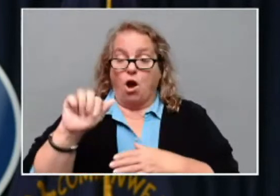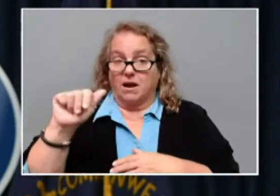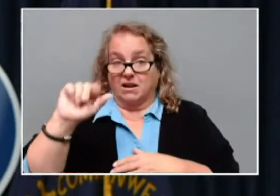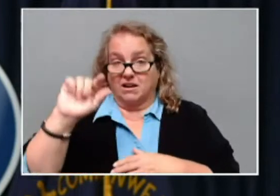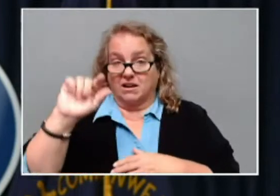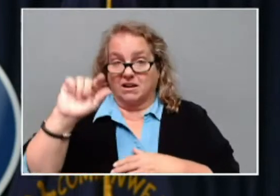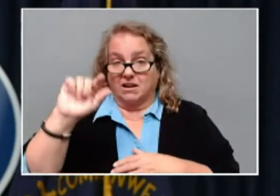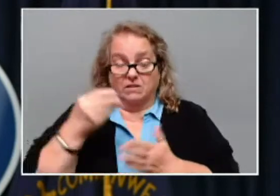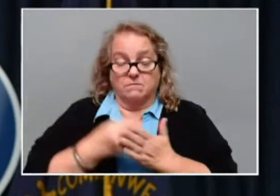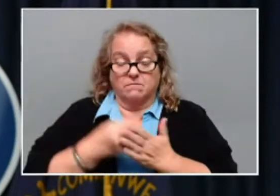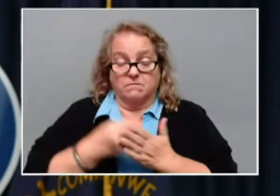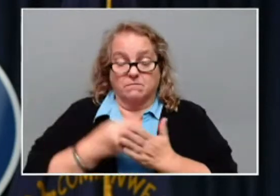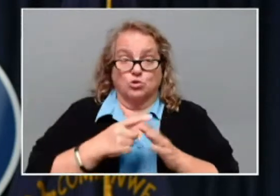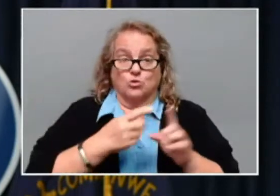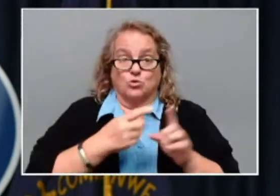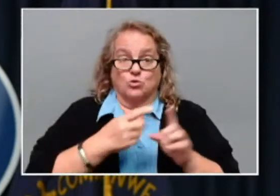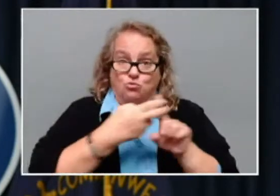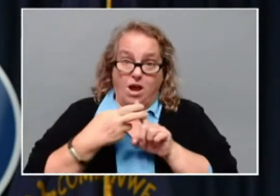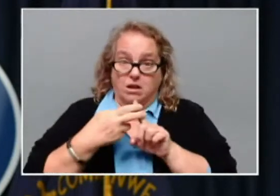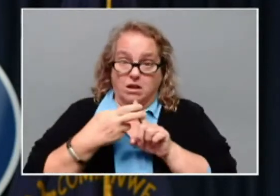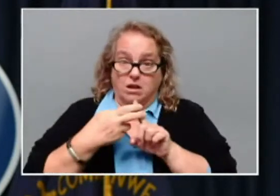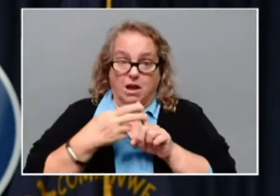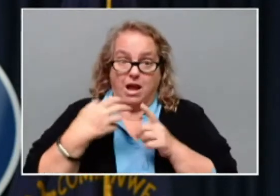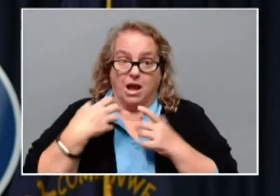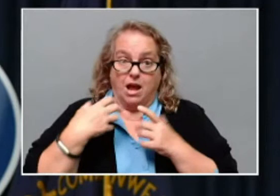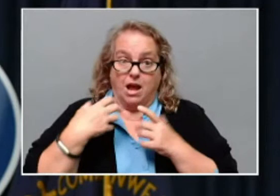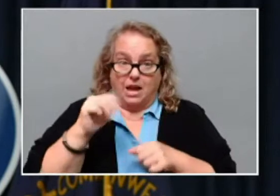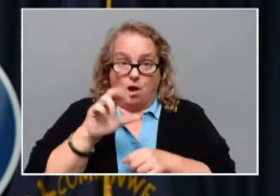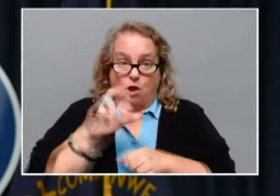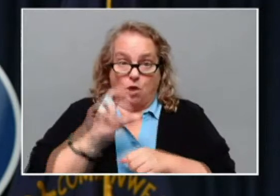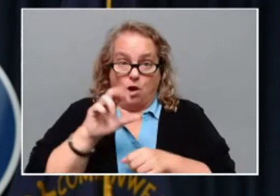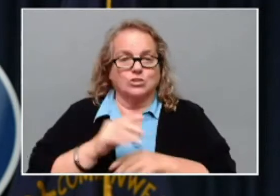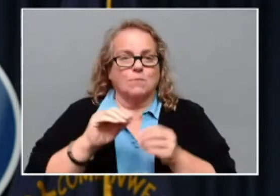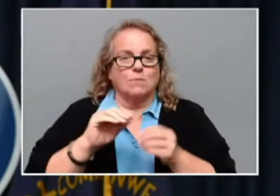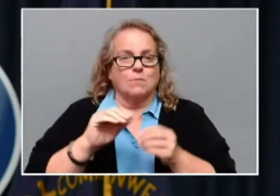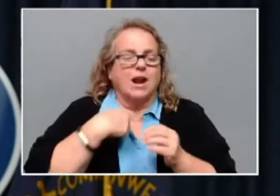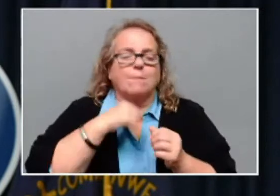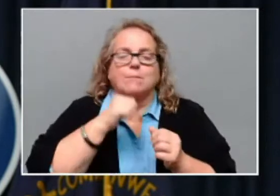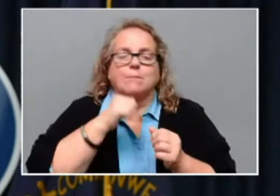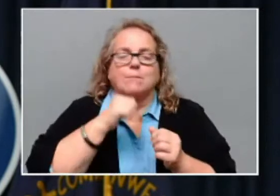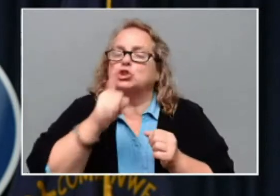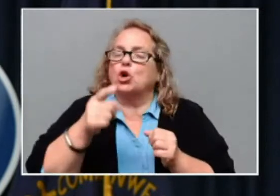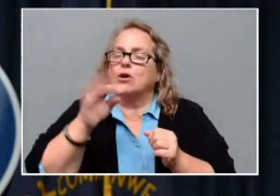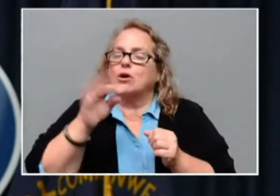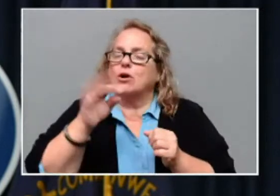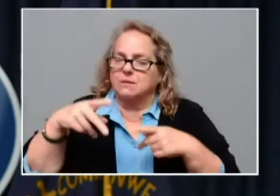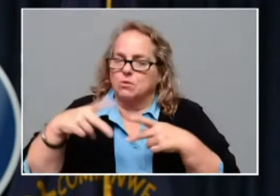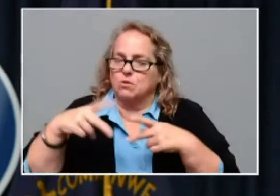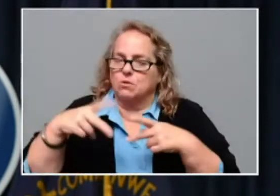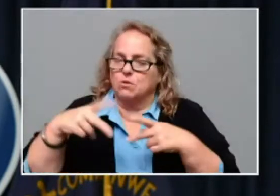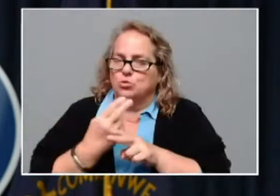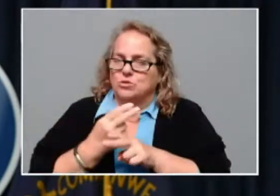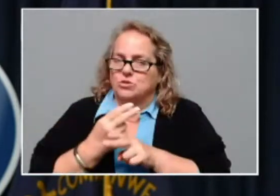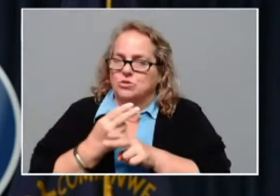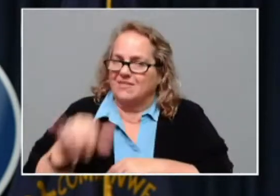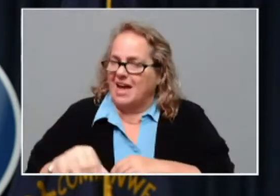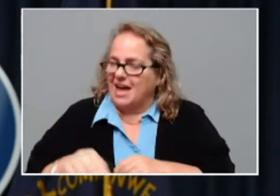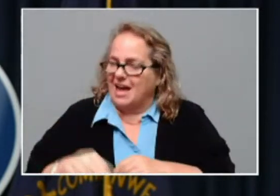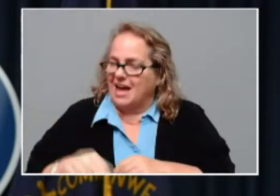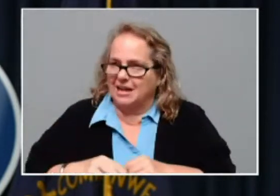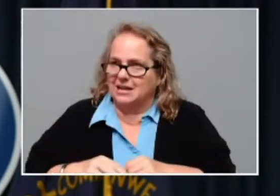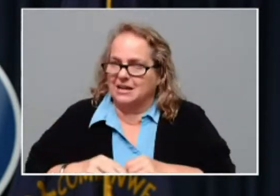healthcare workers from out of state. Number one, we'd have to see if that's an allowable use of it. I know an allowable use is